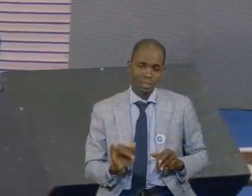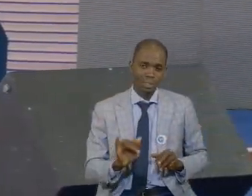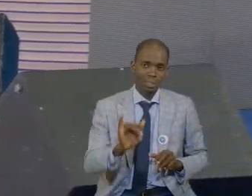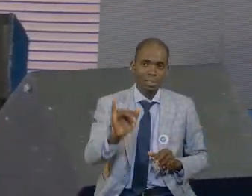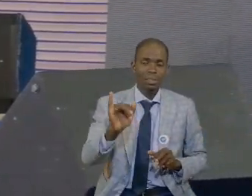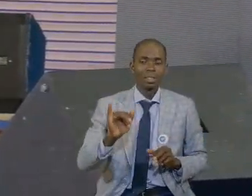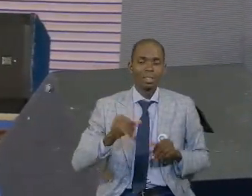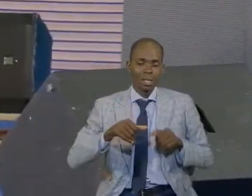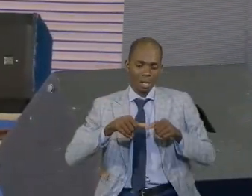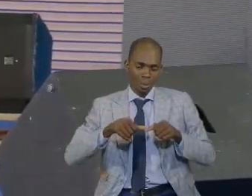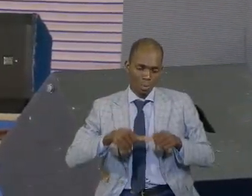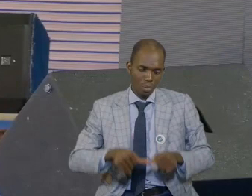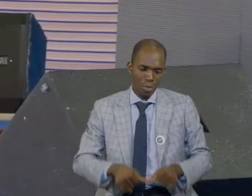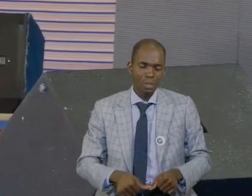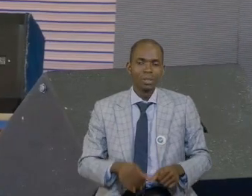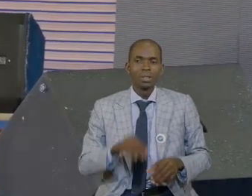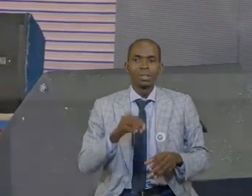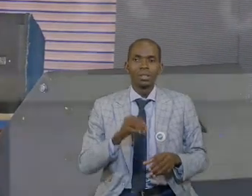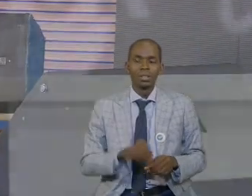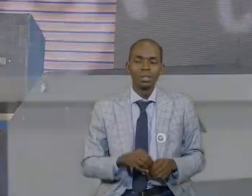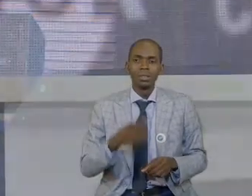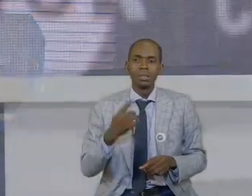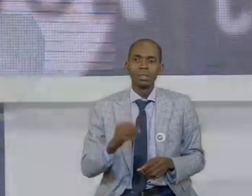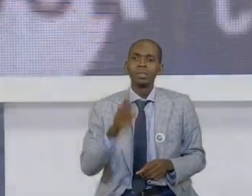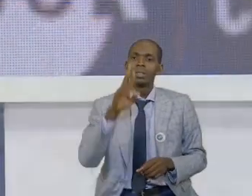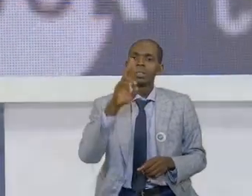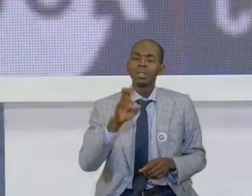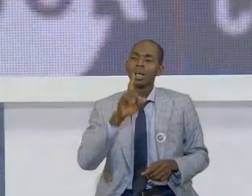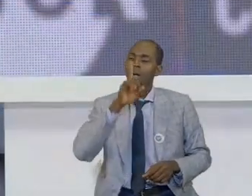abiding reassurances.